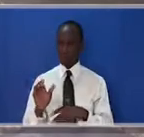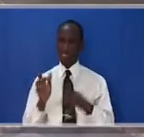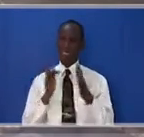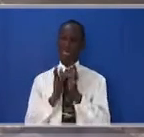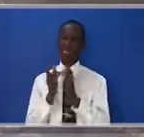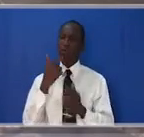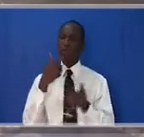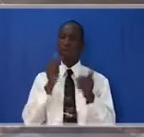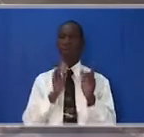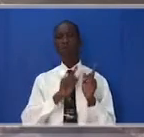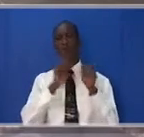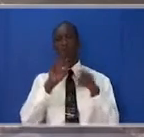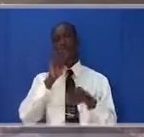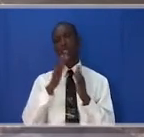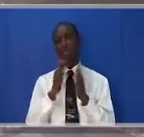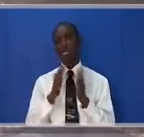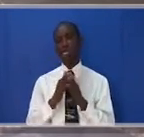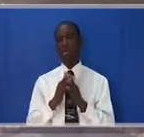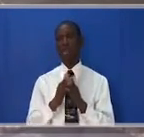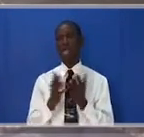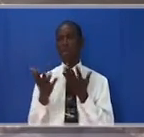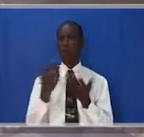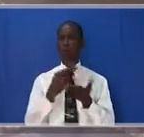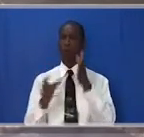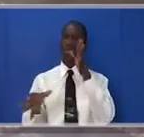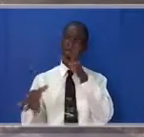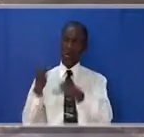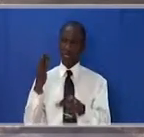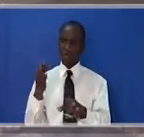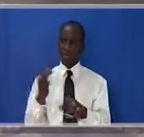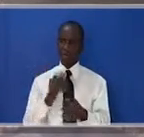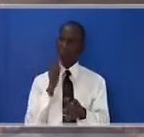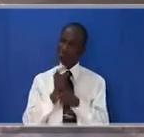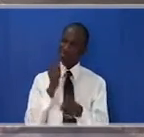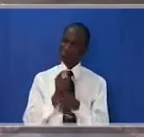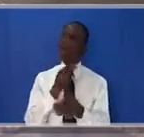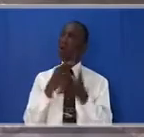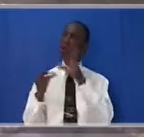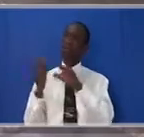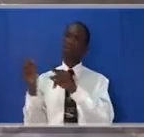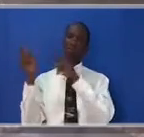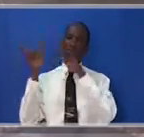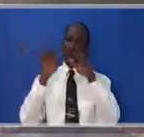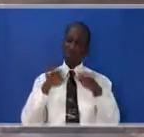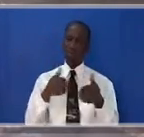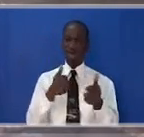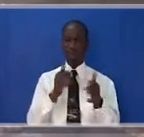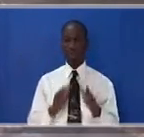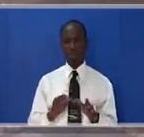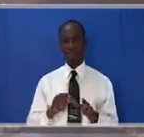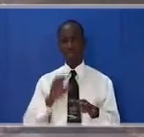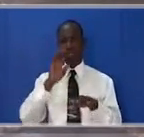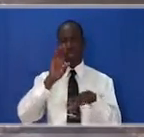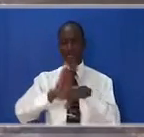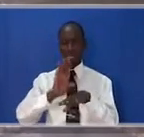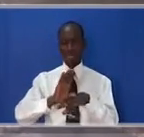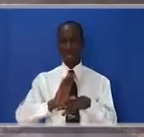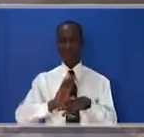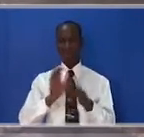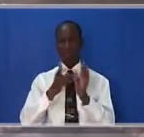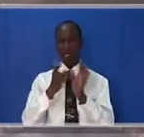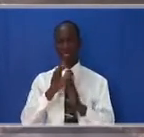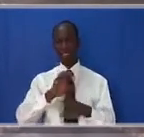Monk Jerusalem, Monk Chancellor, Monk Cronkron Babonso. My own Cronkron Babonso, Mom will say Christo Summa Seno. So